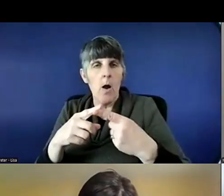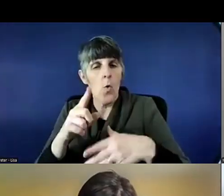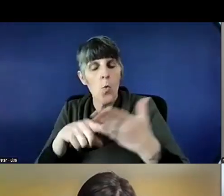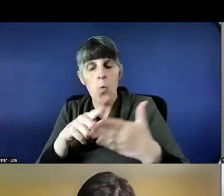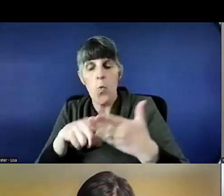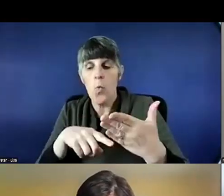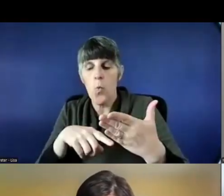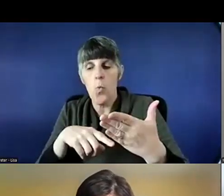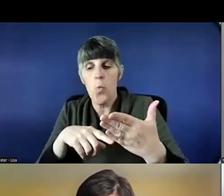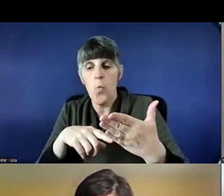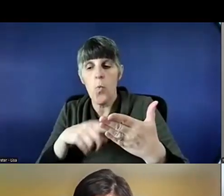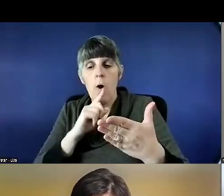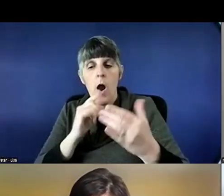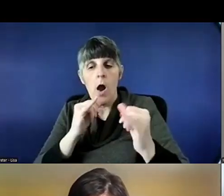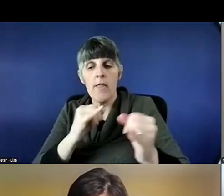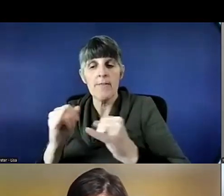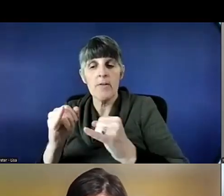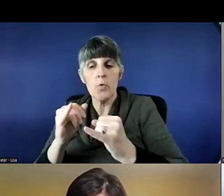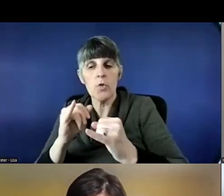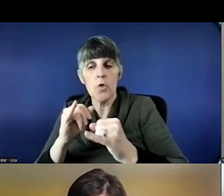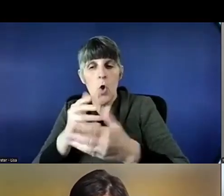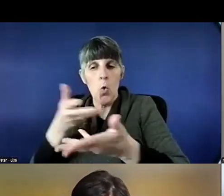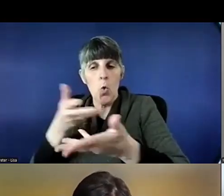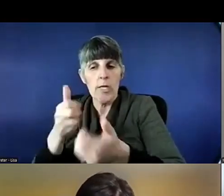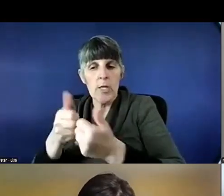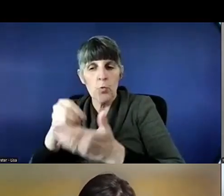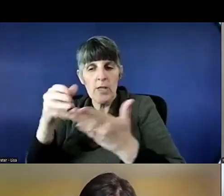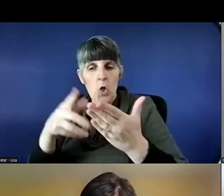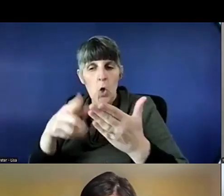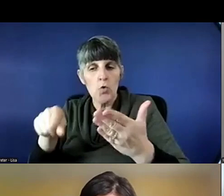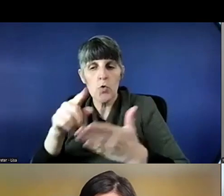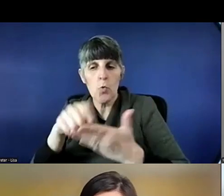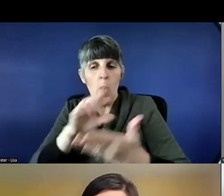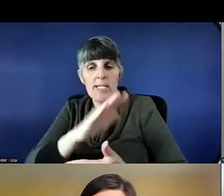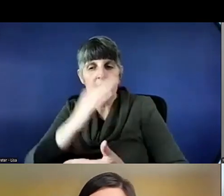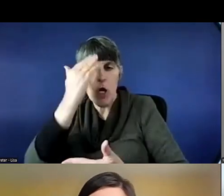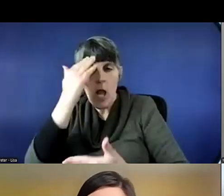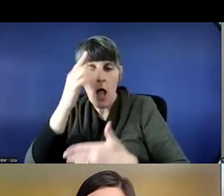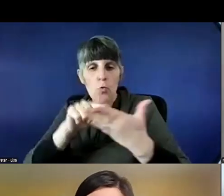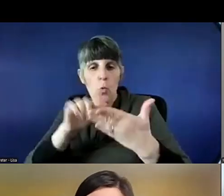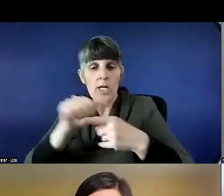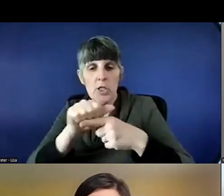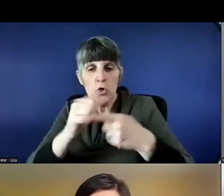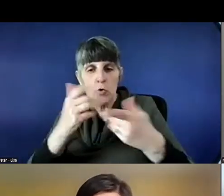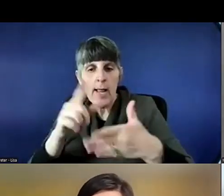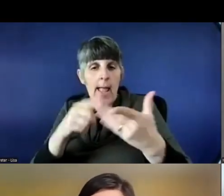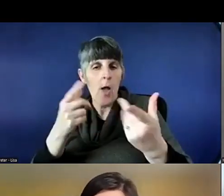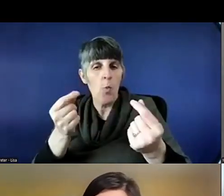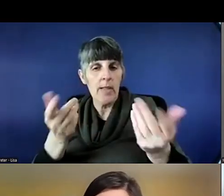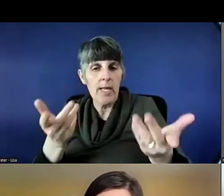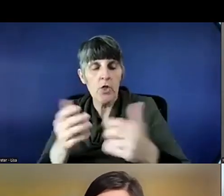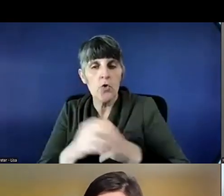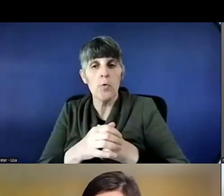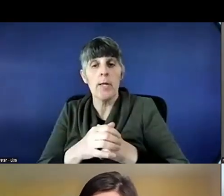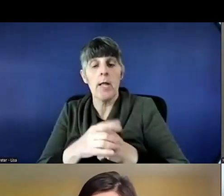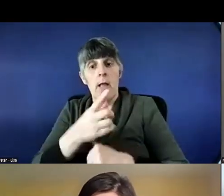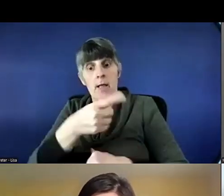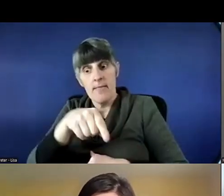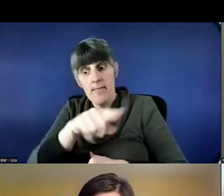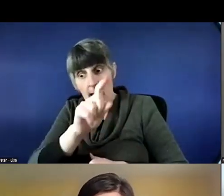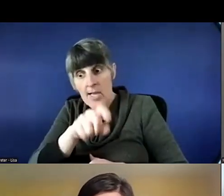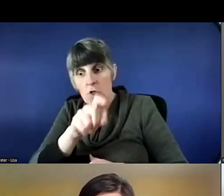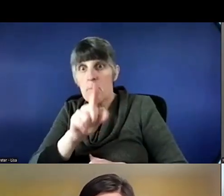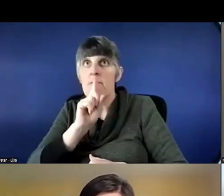the individuals working directly with those students, what is their knowledge, what is their training, and what are they doing? They should be